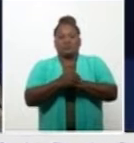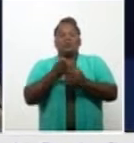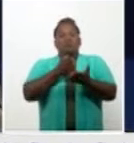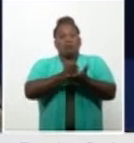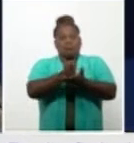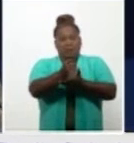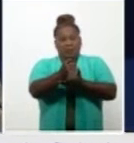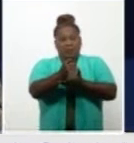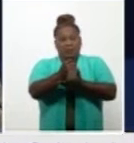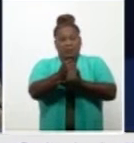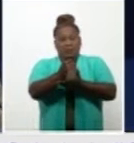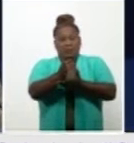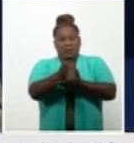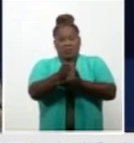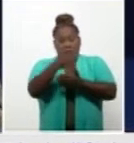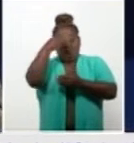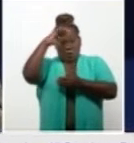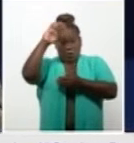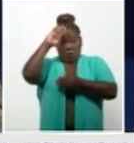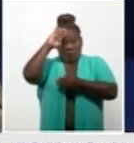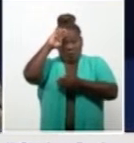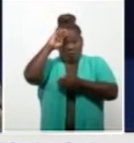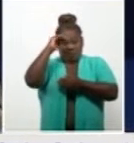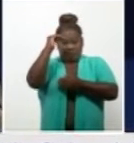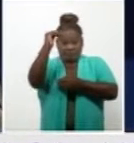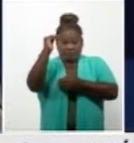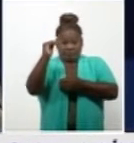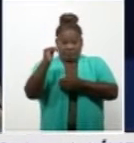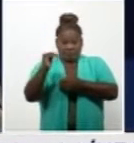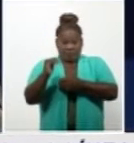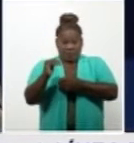Americas currently stands at 5.59%,